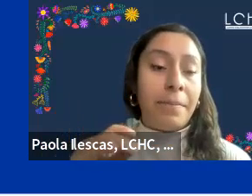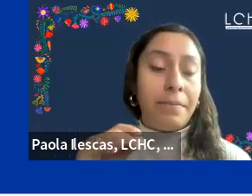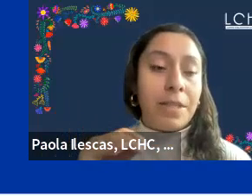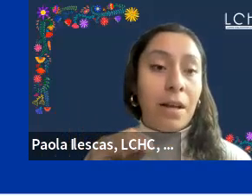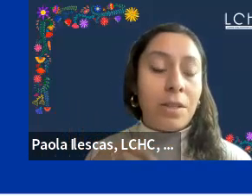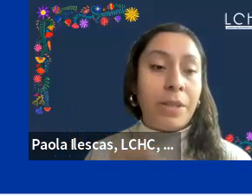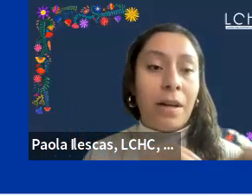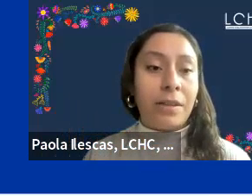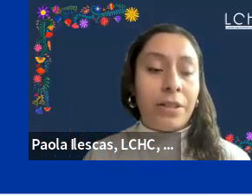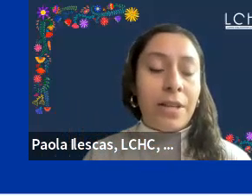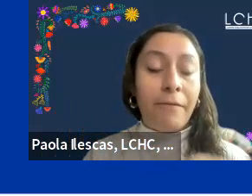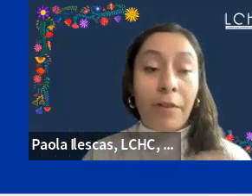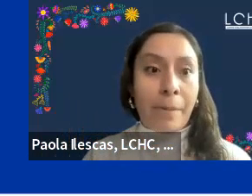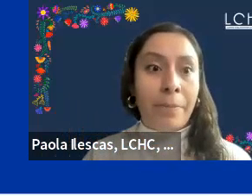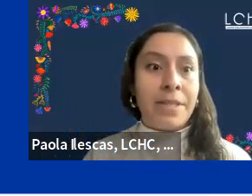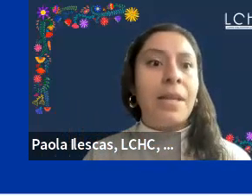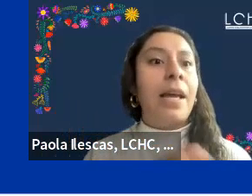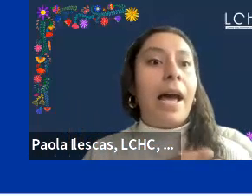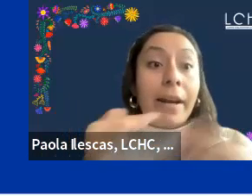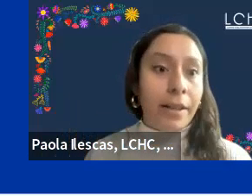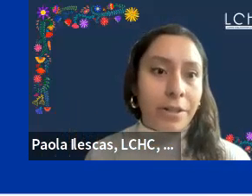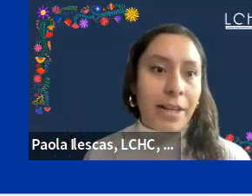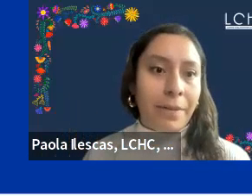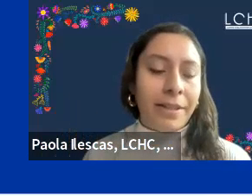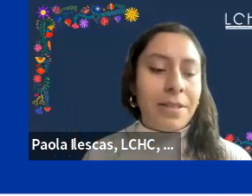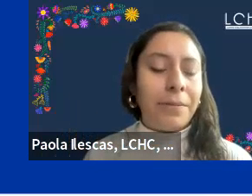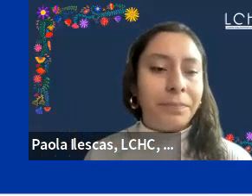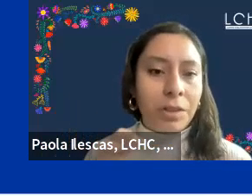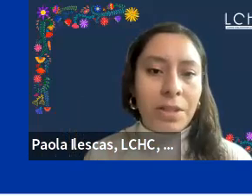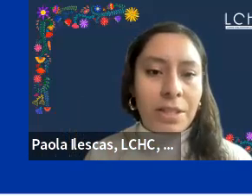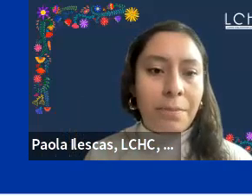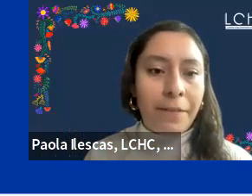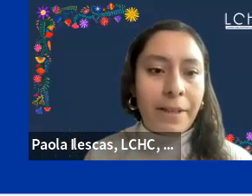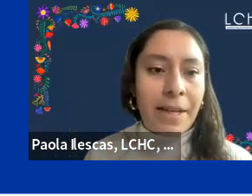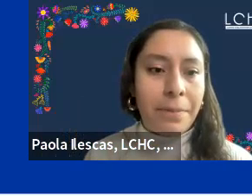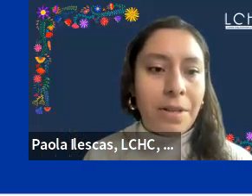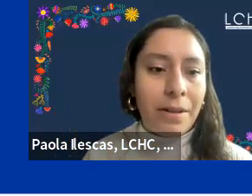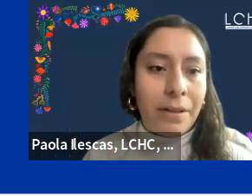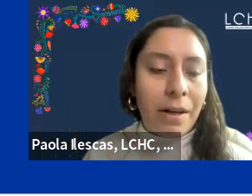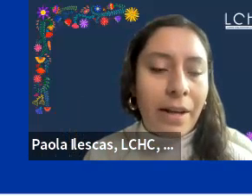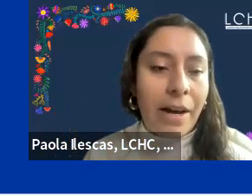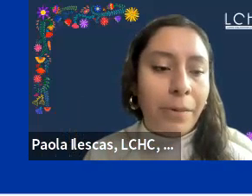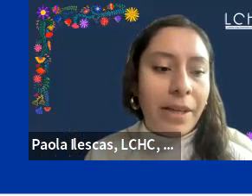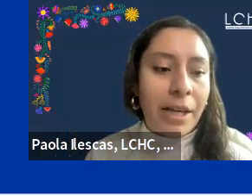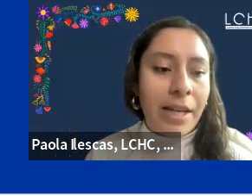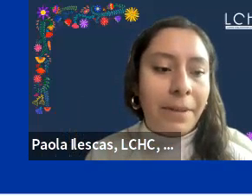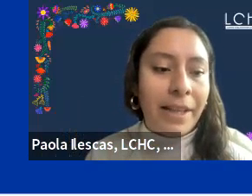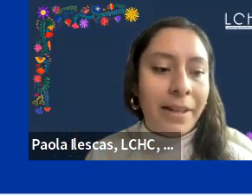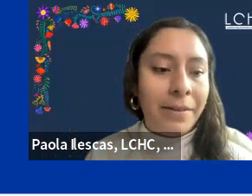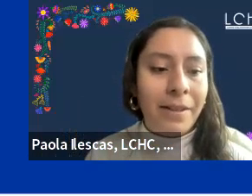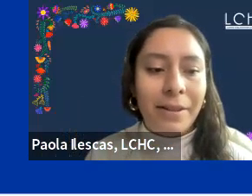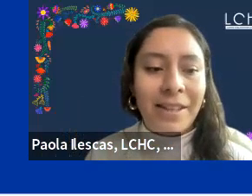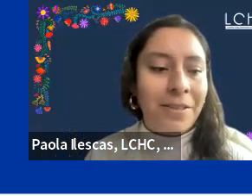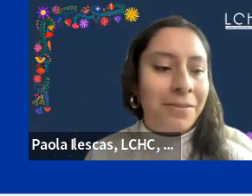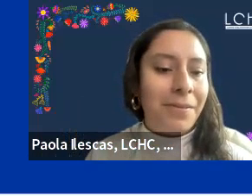dedicate time slots with doctors for their appointments at a later time, right? So those are just some brief examples on how we adapted